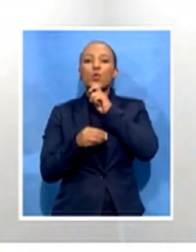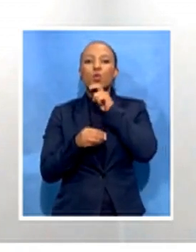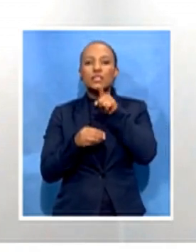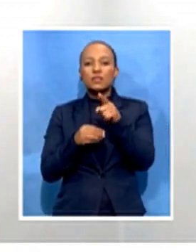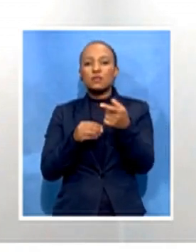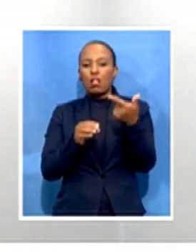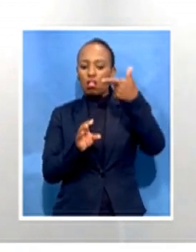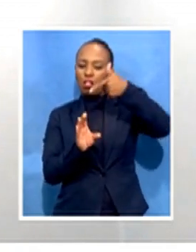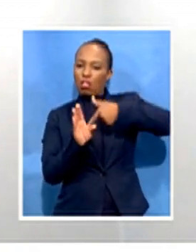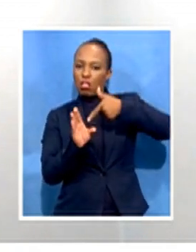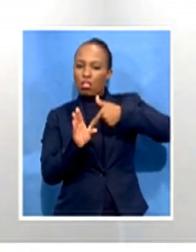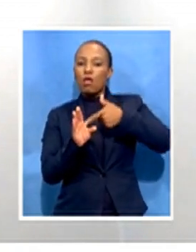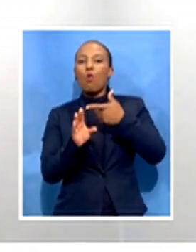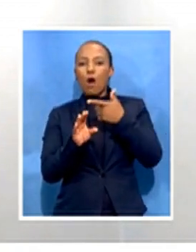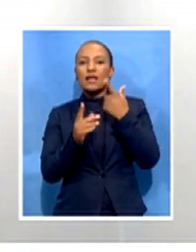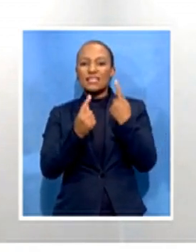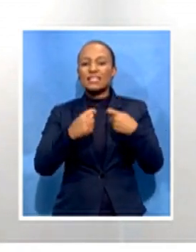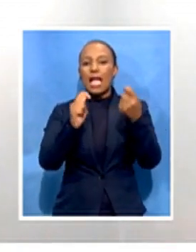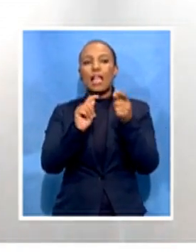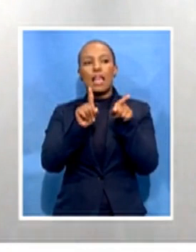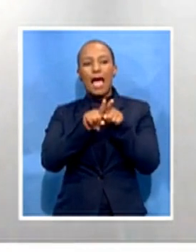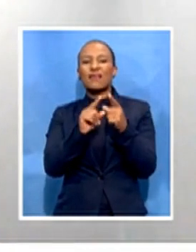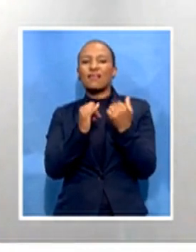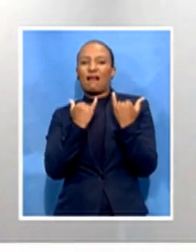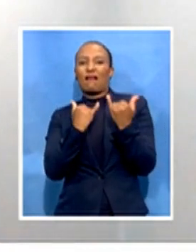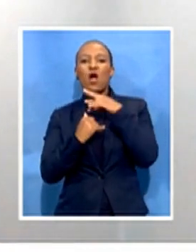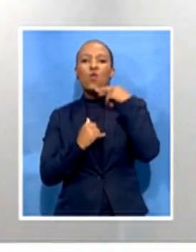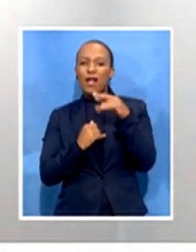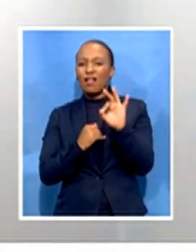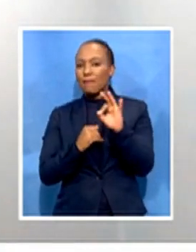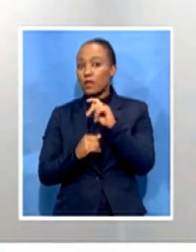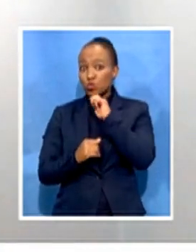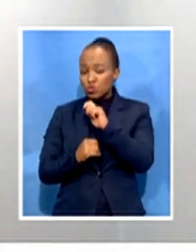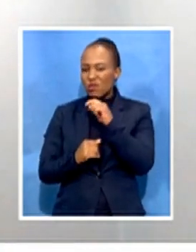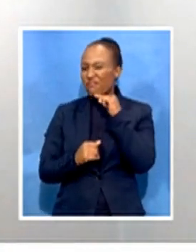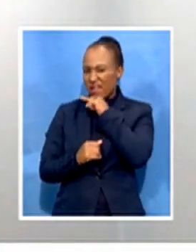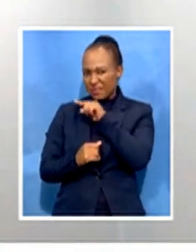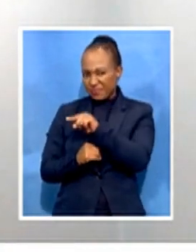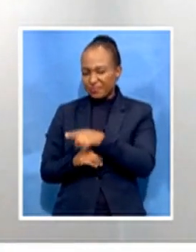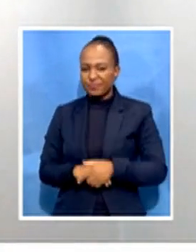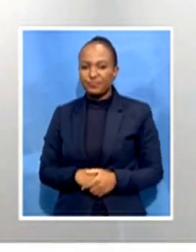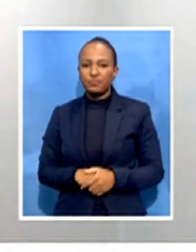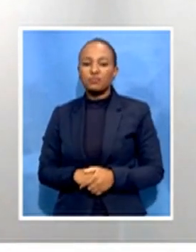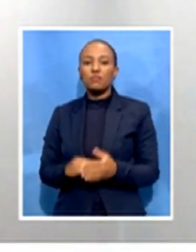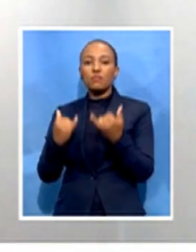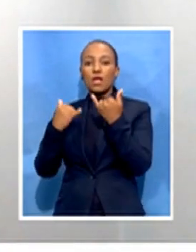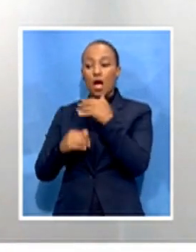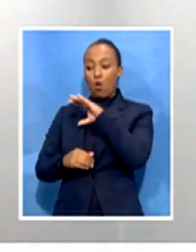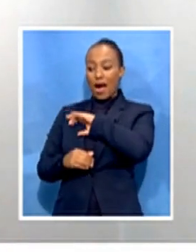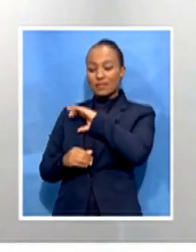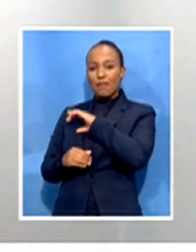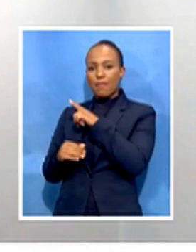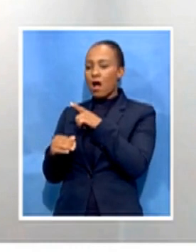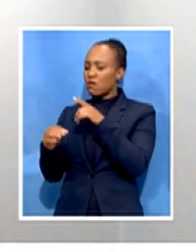counterfeit. And duping the consumers into believing that it's an original product. Then